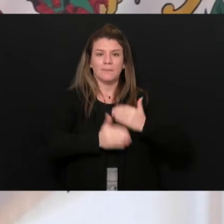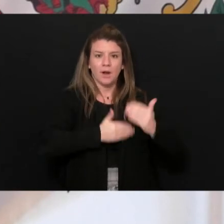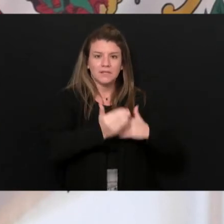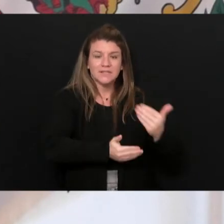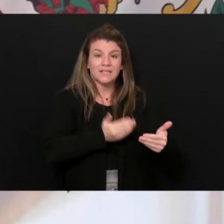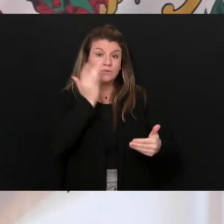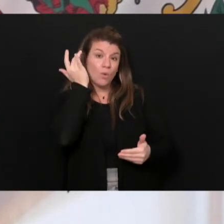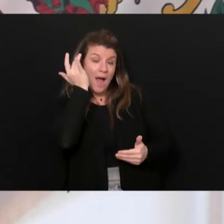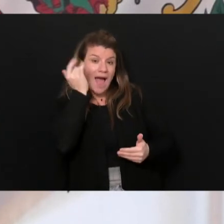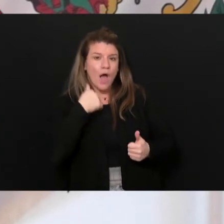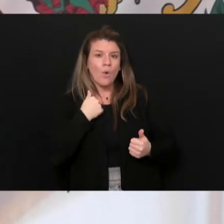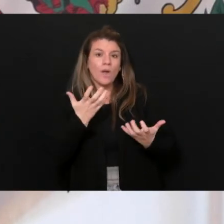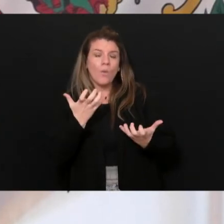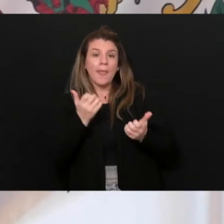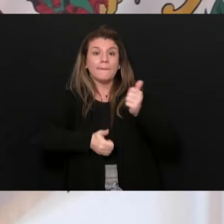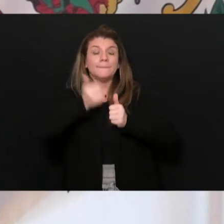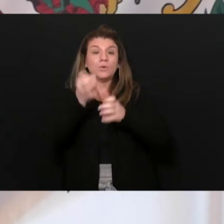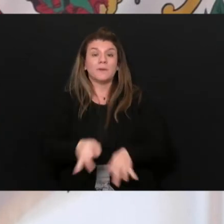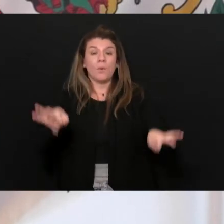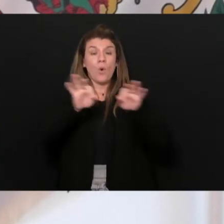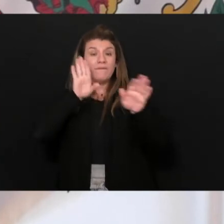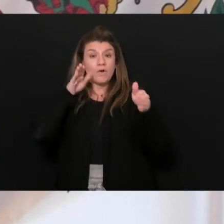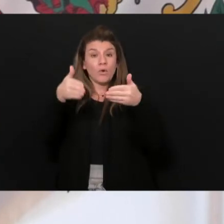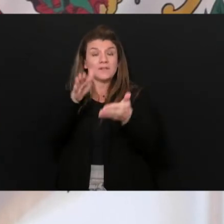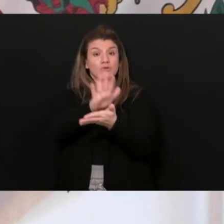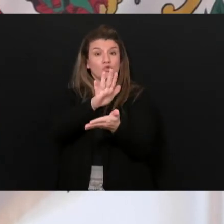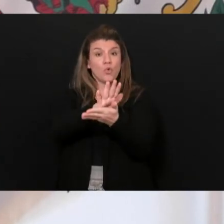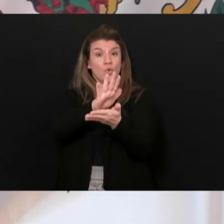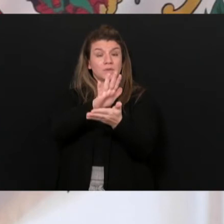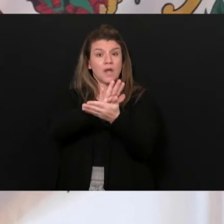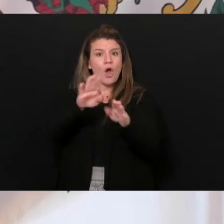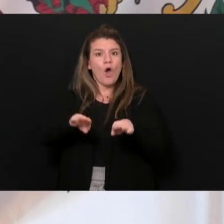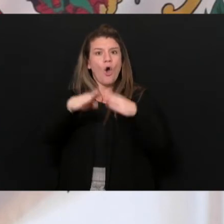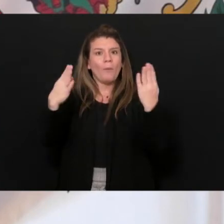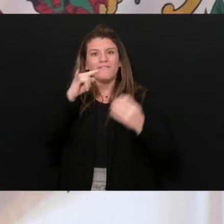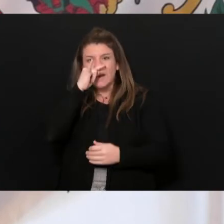school. Clayton Birch, that was an absolute